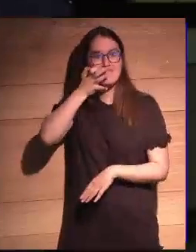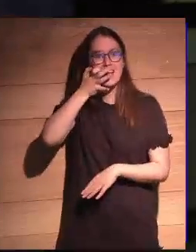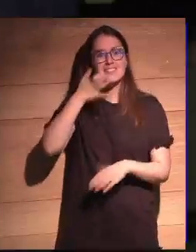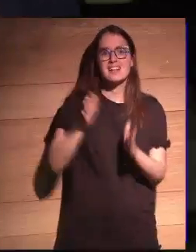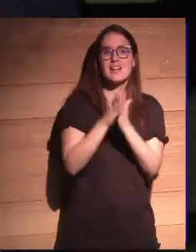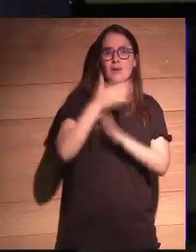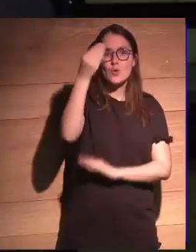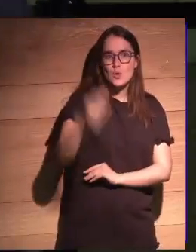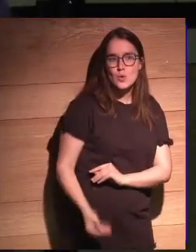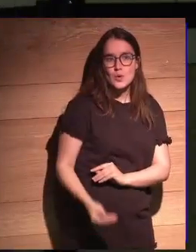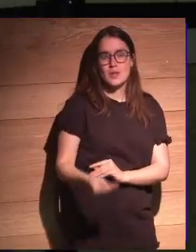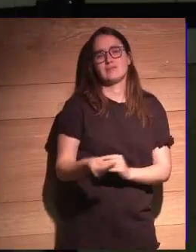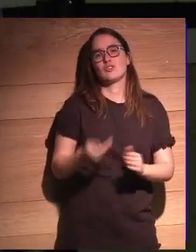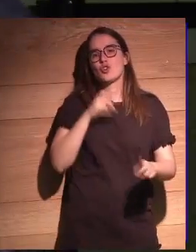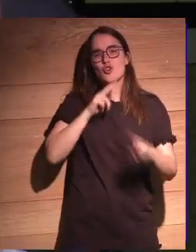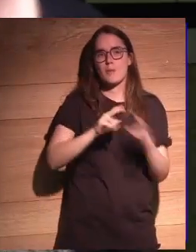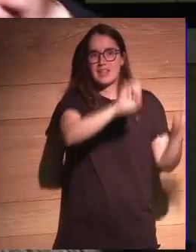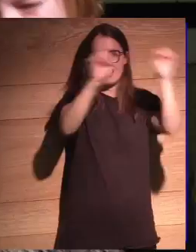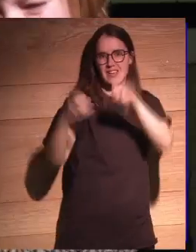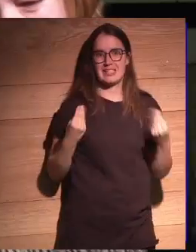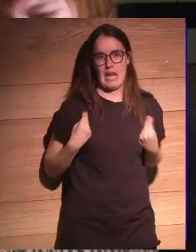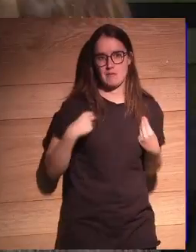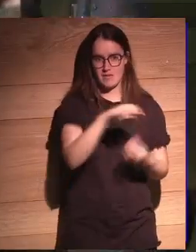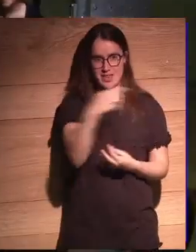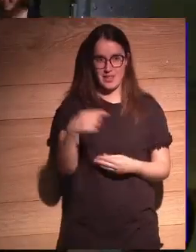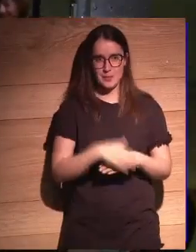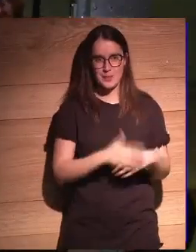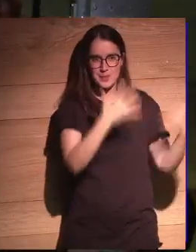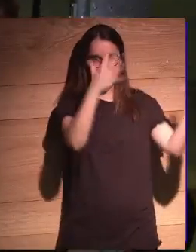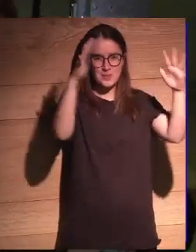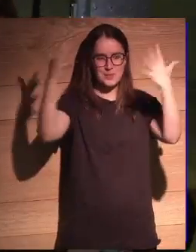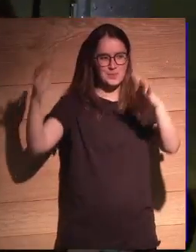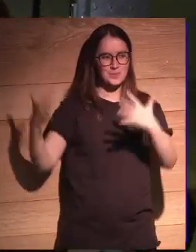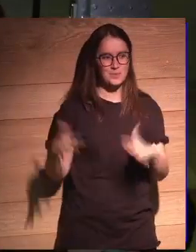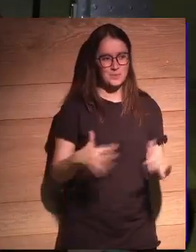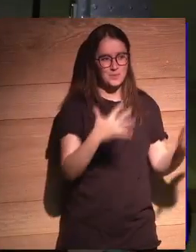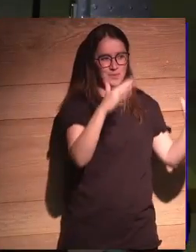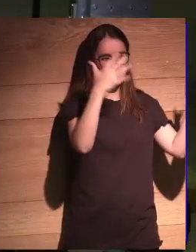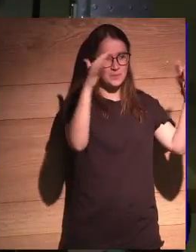have him with us in order for him to introduce this great book dealing with housing.